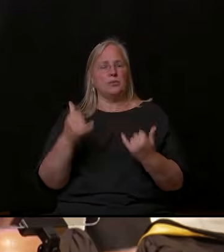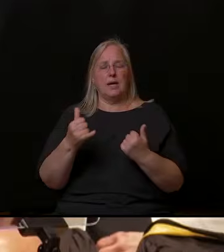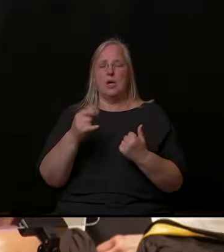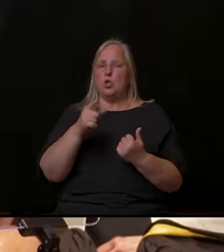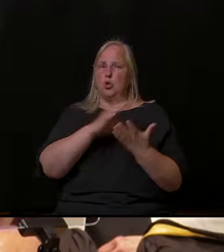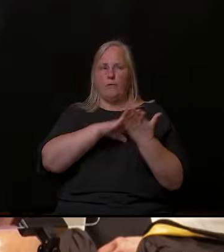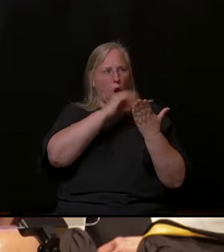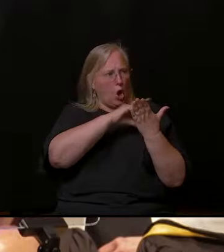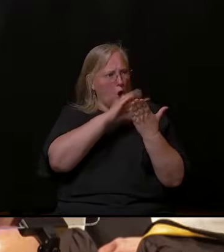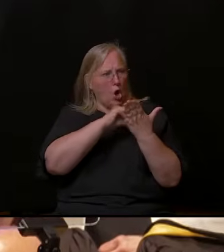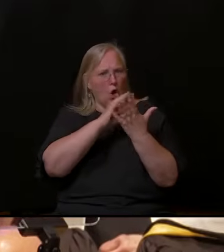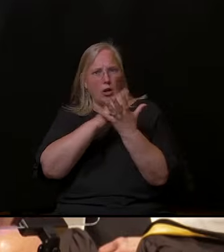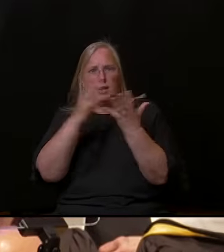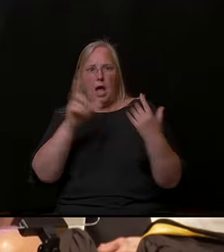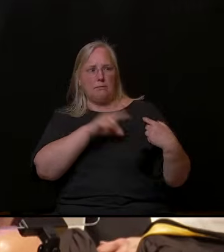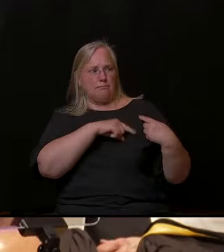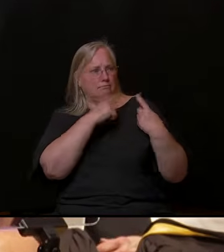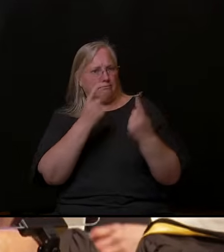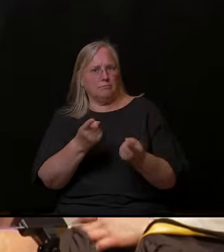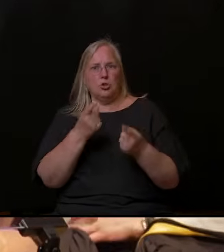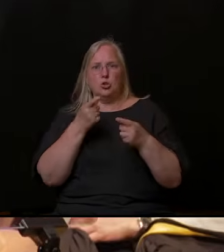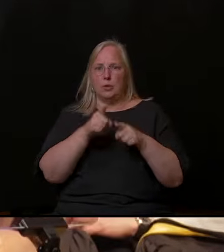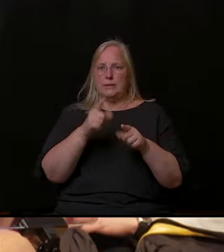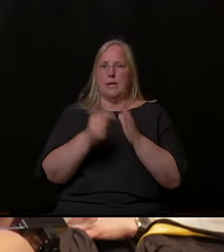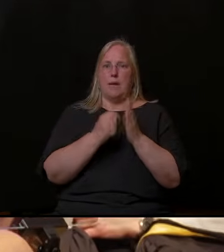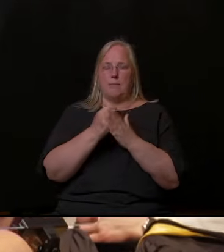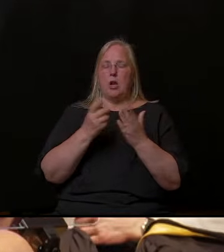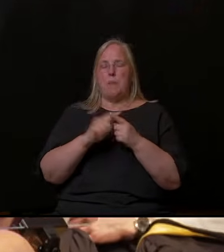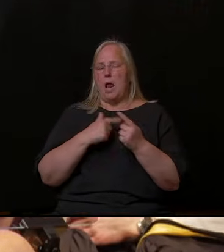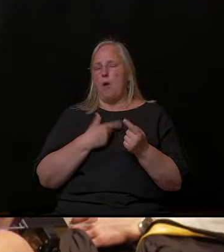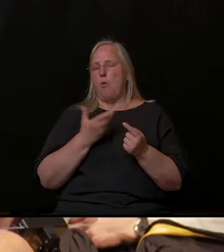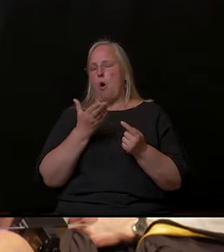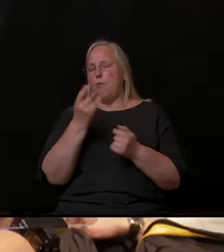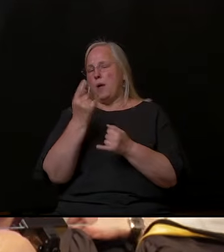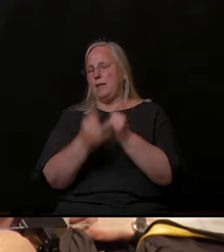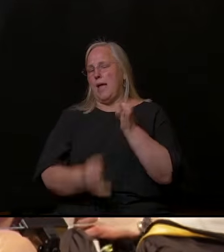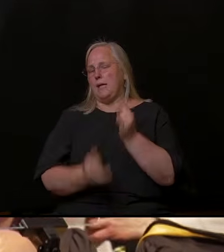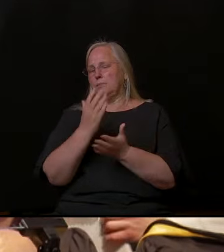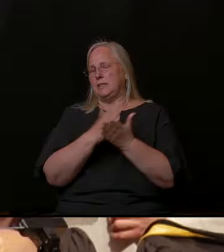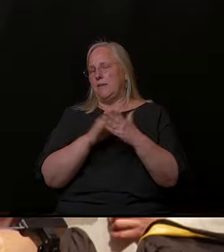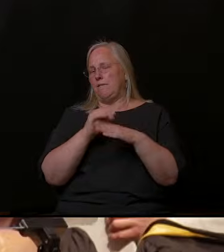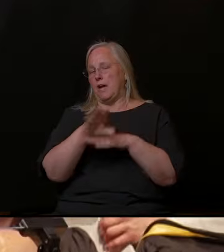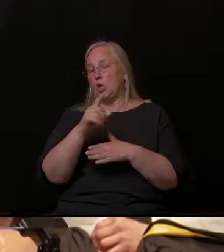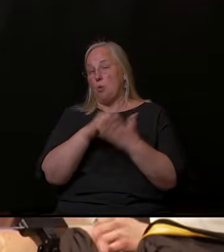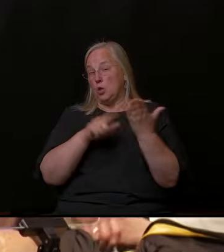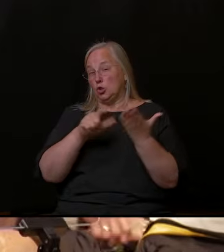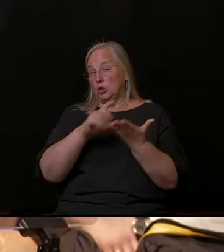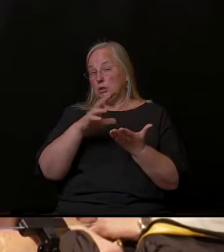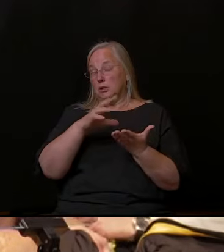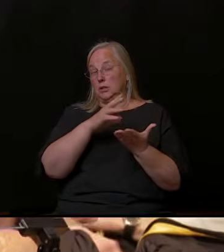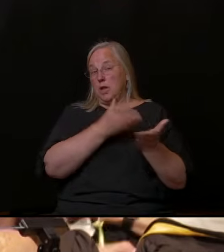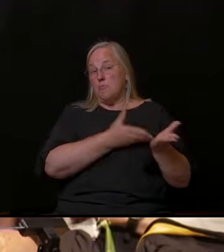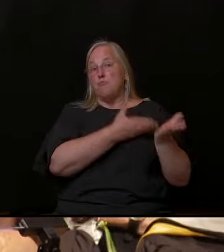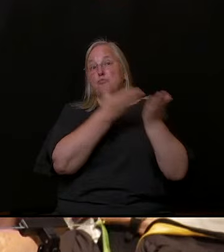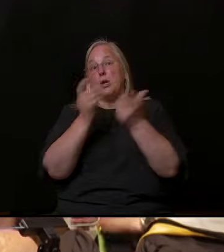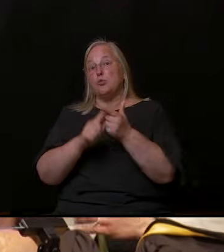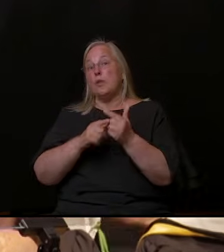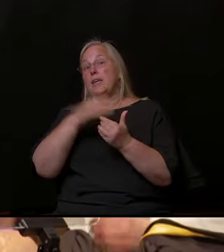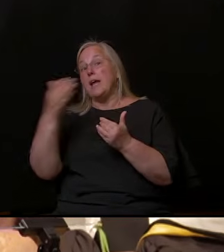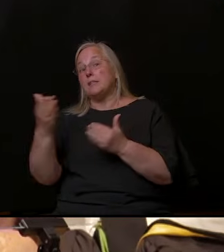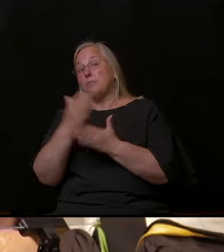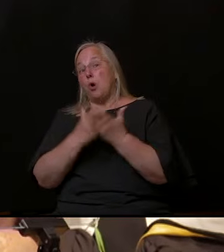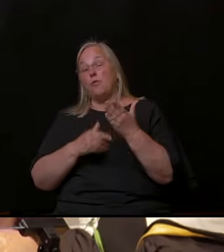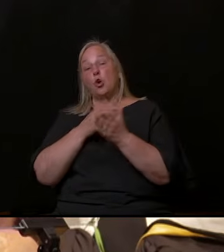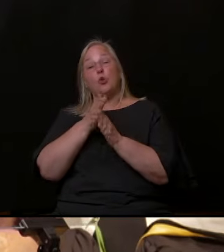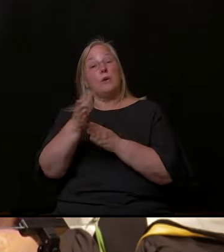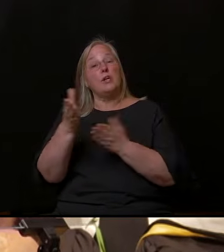during your time at MICA, but if I may offer you one last piece of advice, what you should take away to the next portion of your career